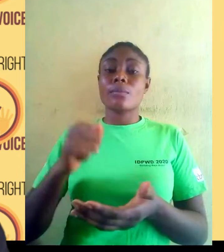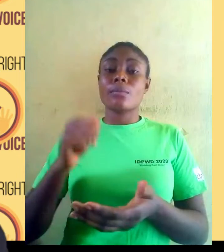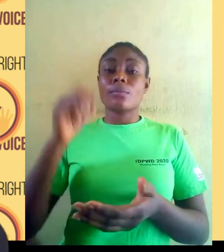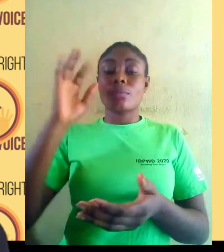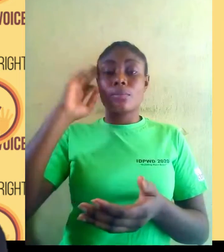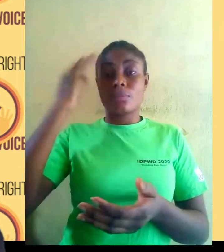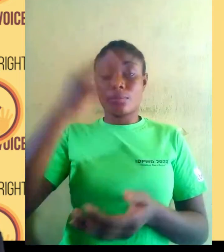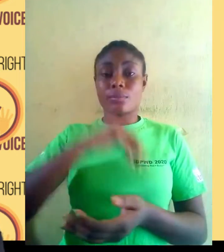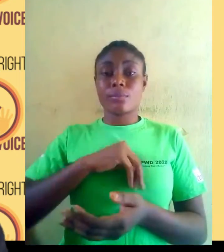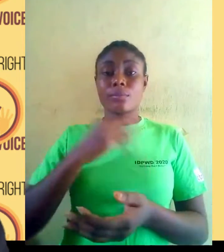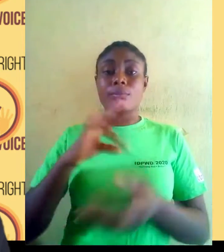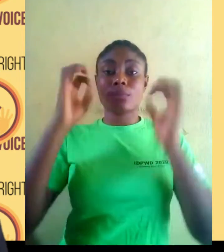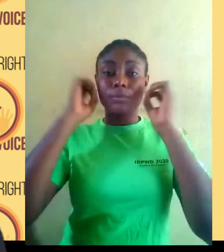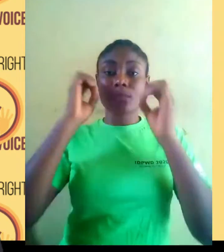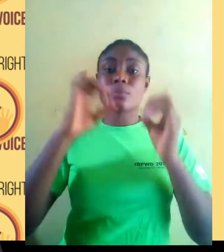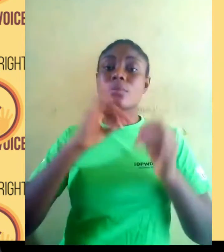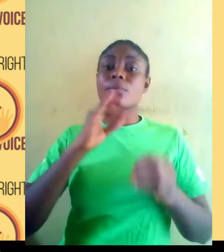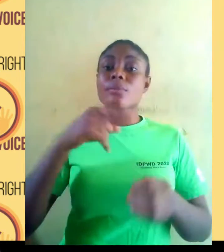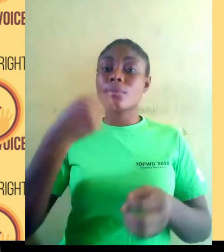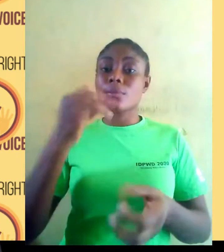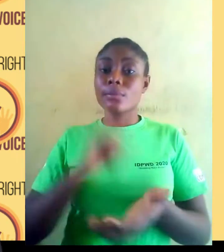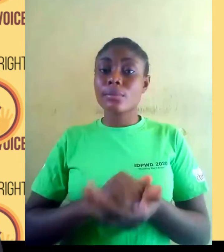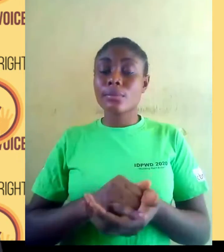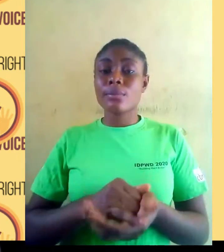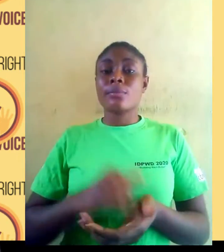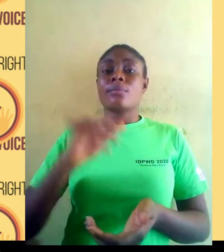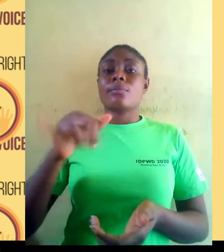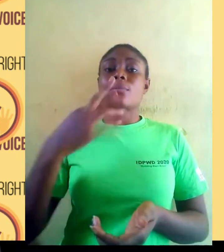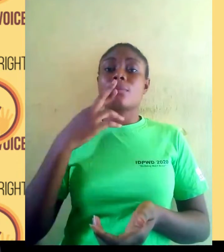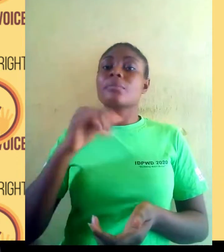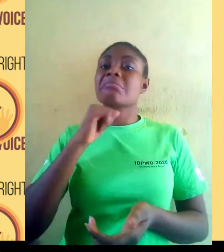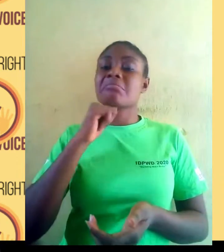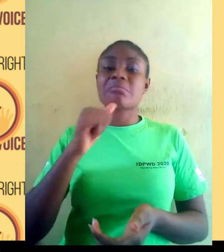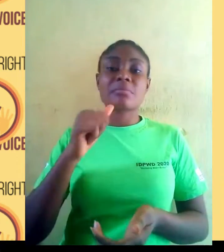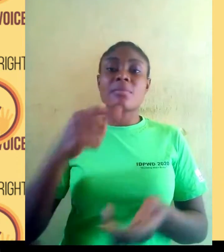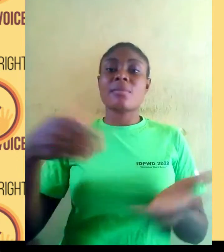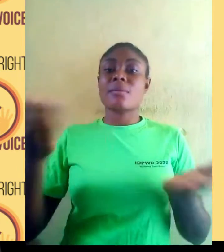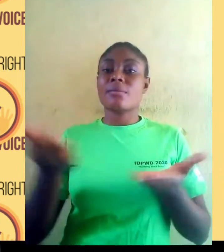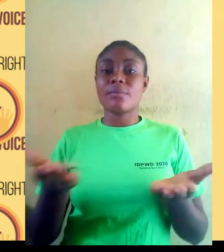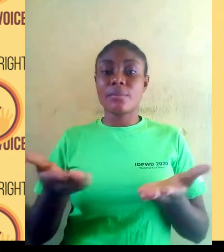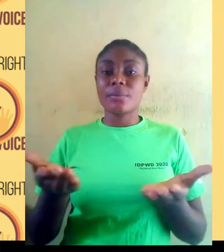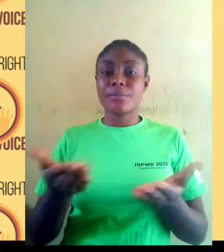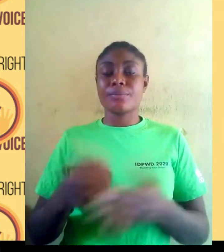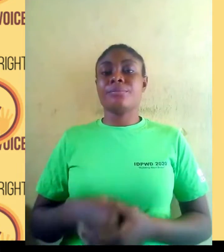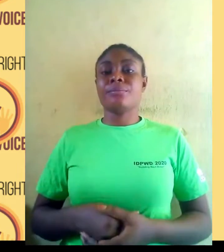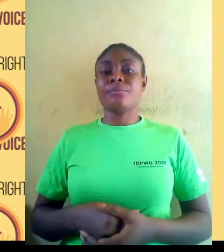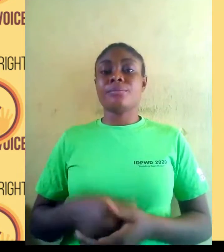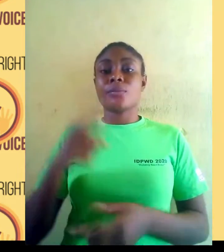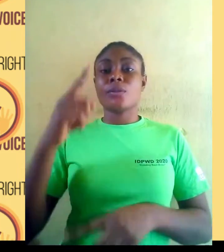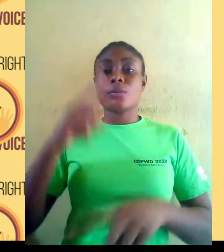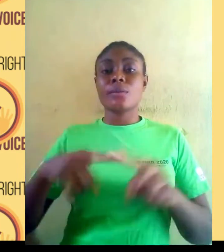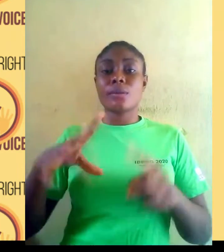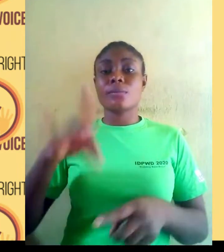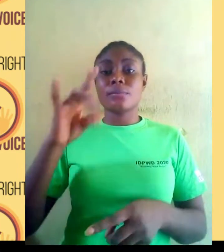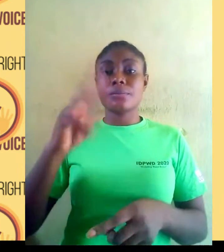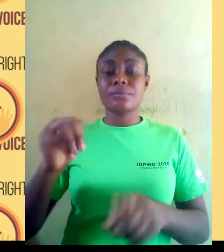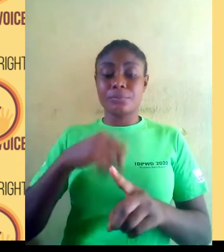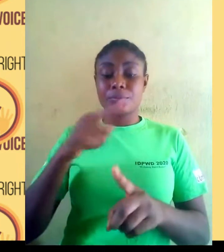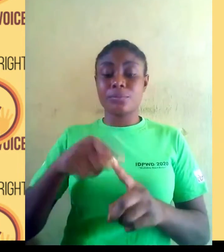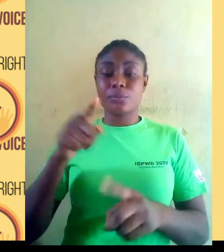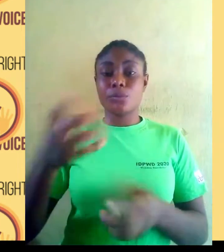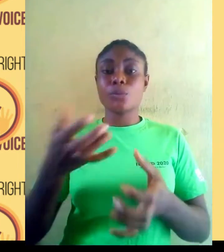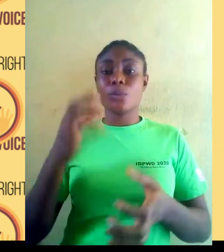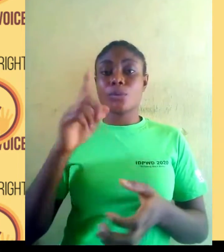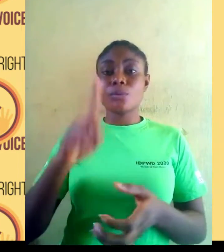is saying that they are hardly around. You can easily find them when you want one or when you